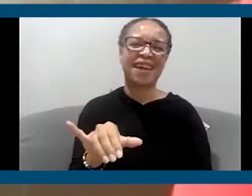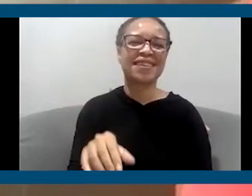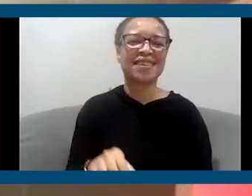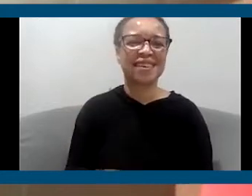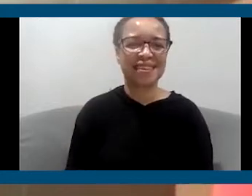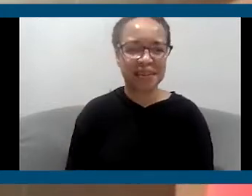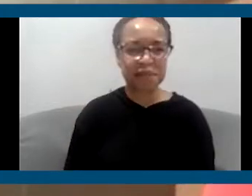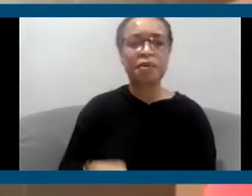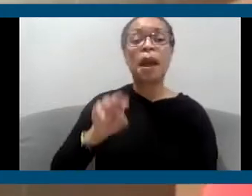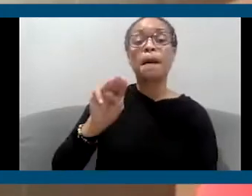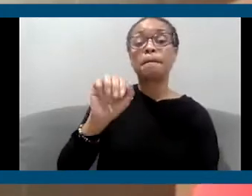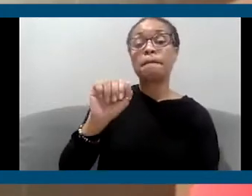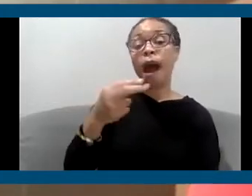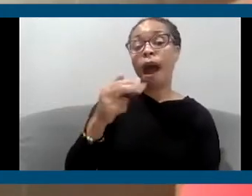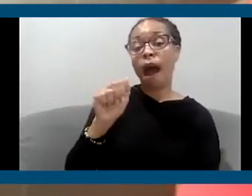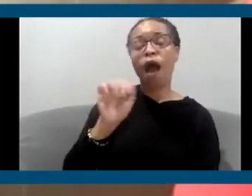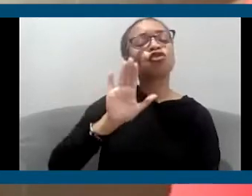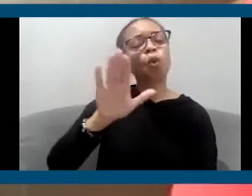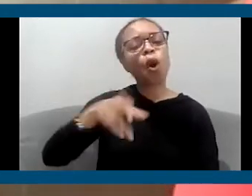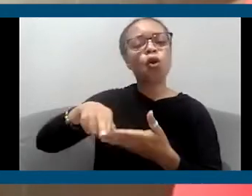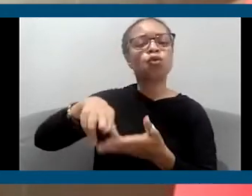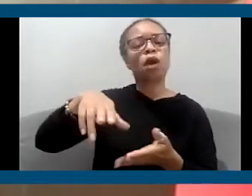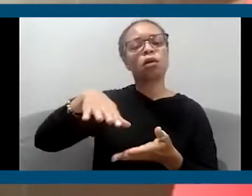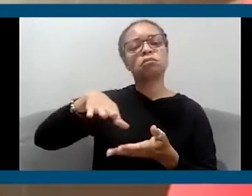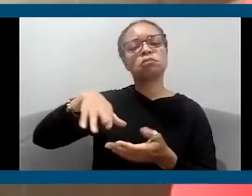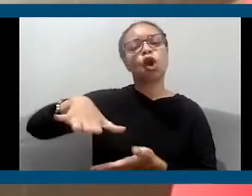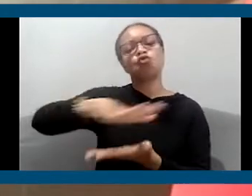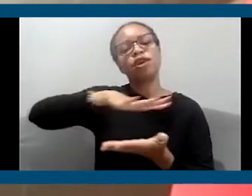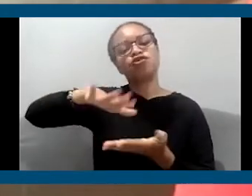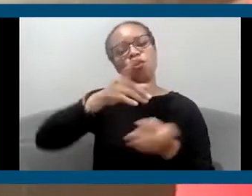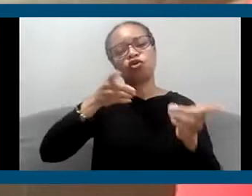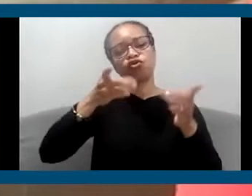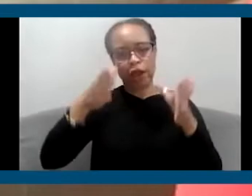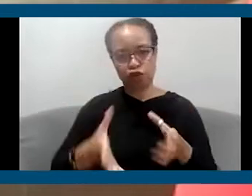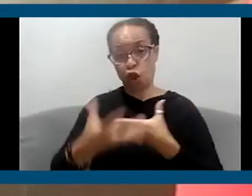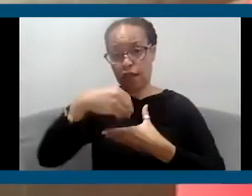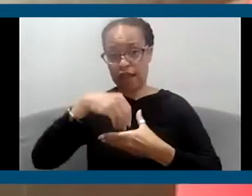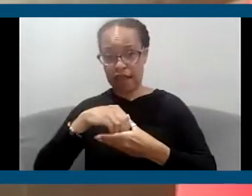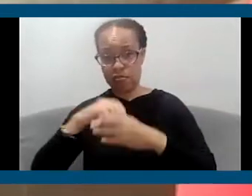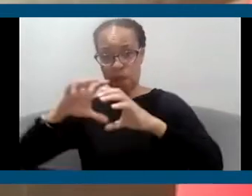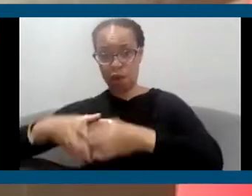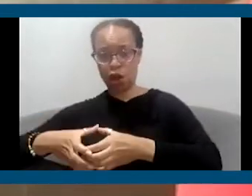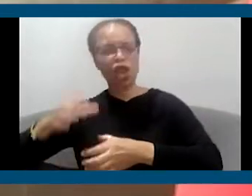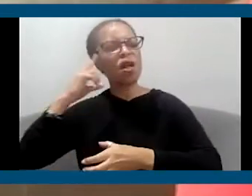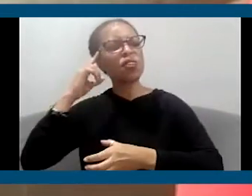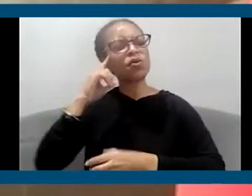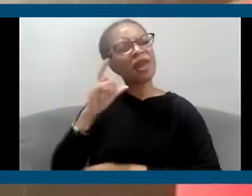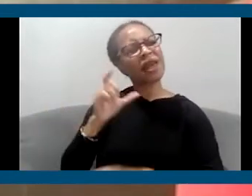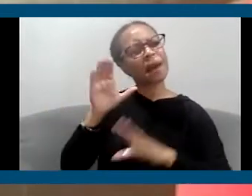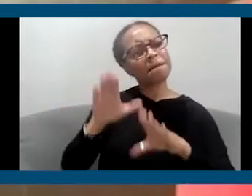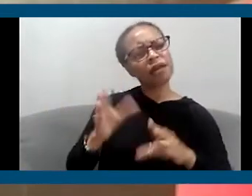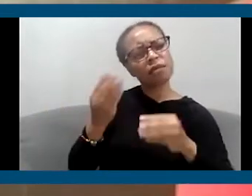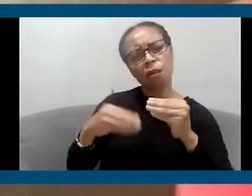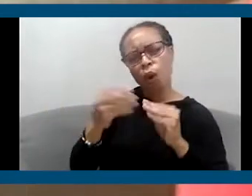a regional director. So let's talk about within the Democratic Party. Do you think Muslims are more understood